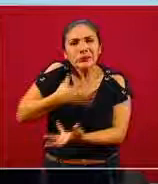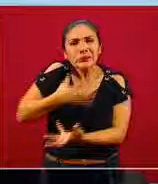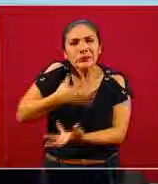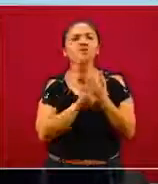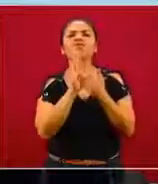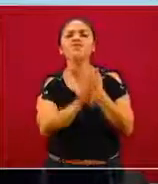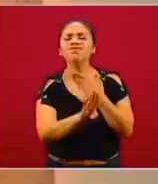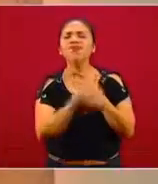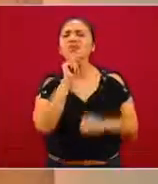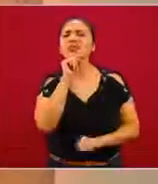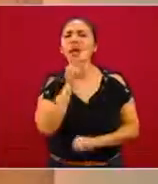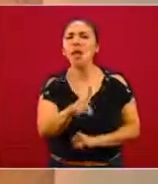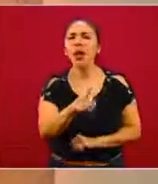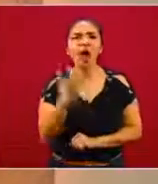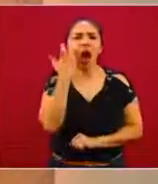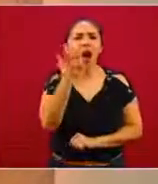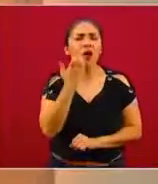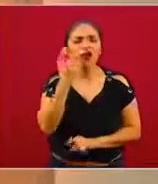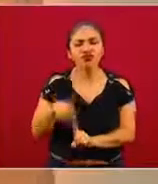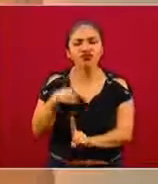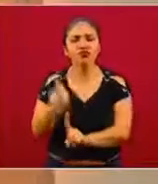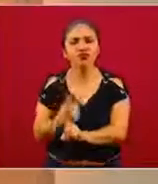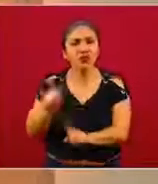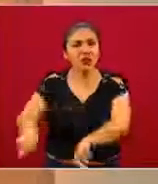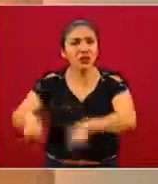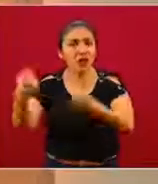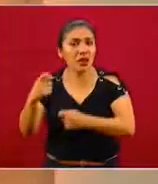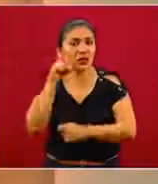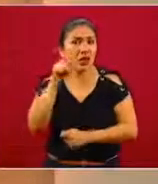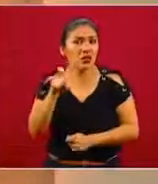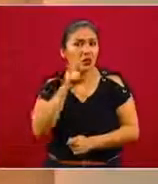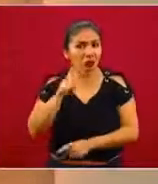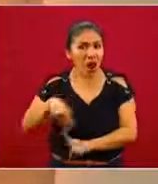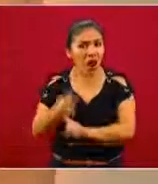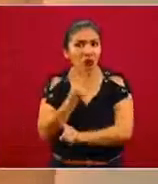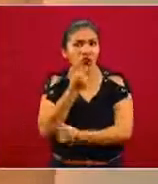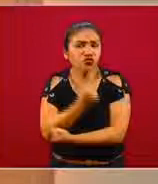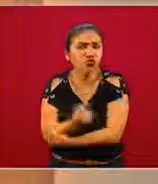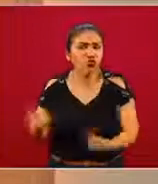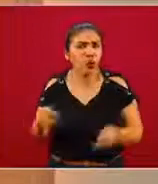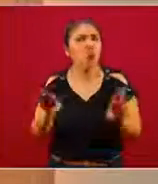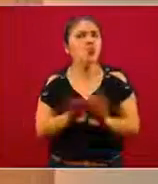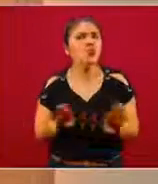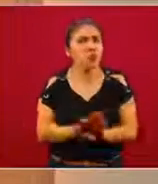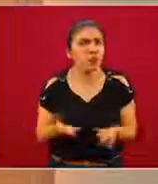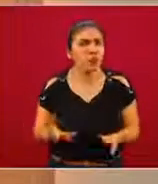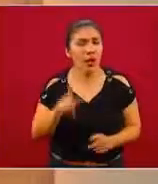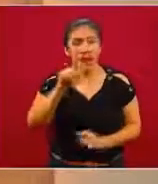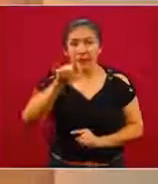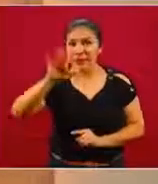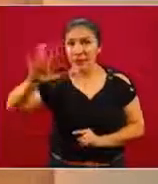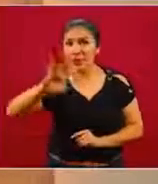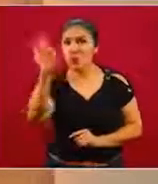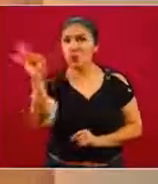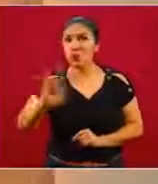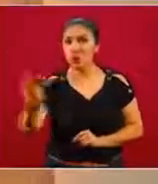How are we going to prevent sexual abuse of children in these times?